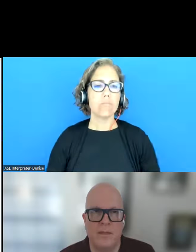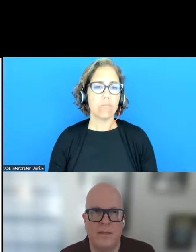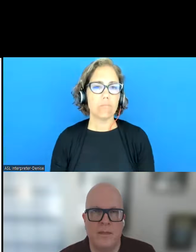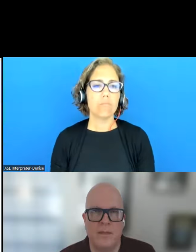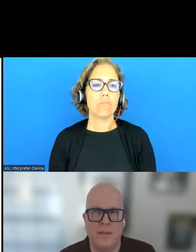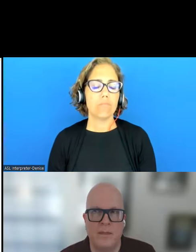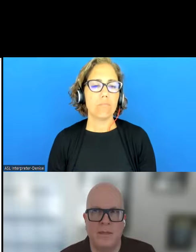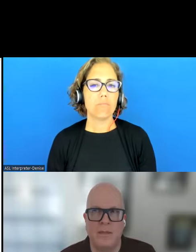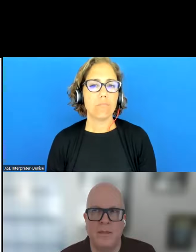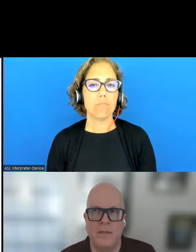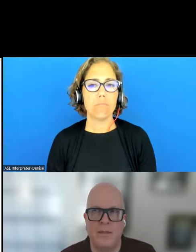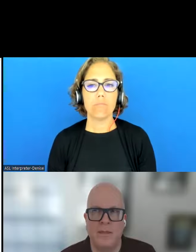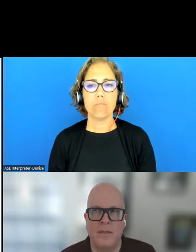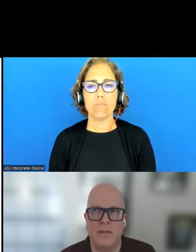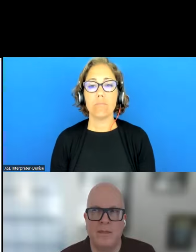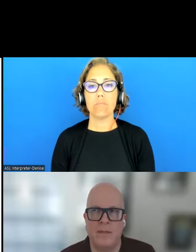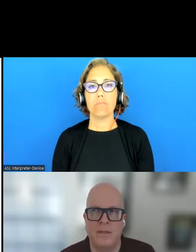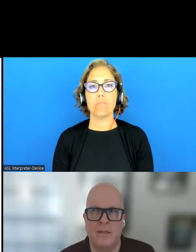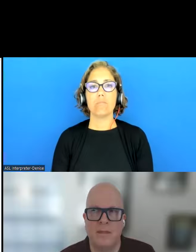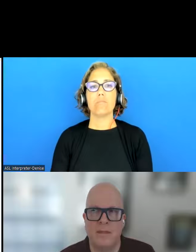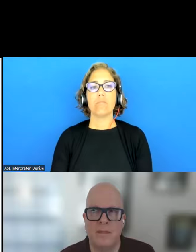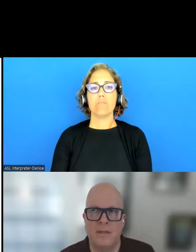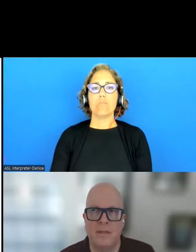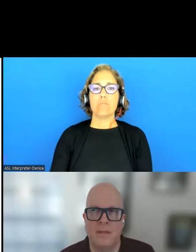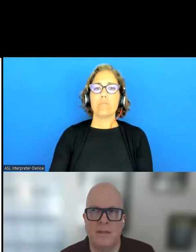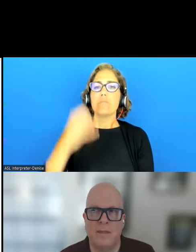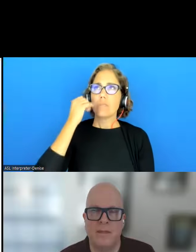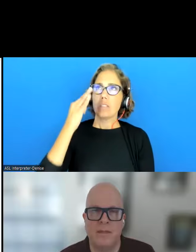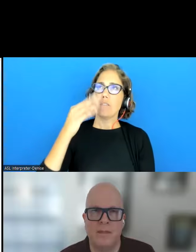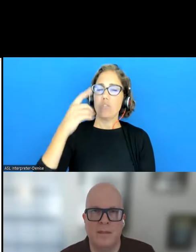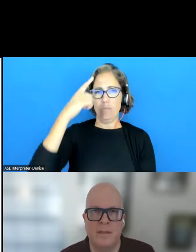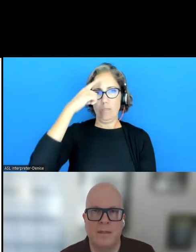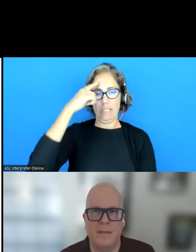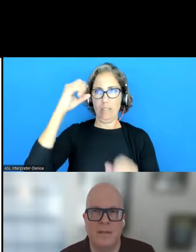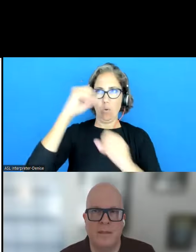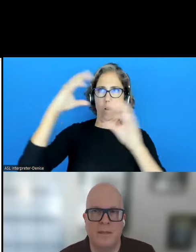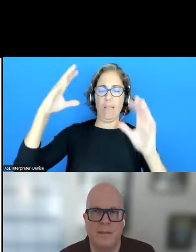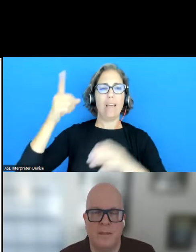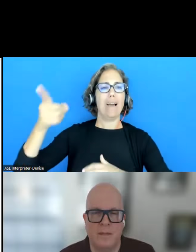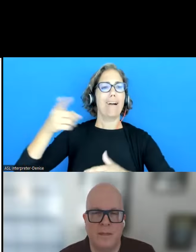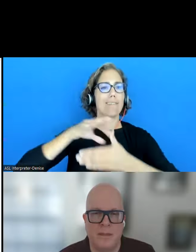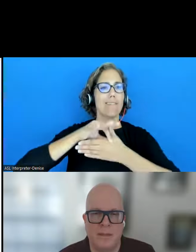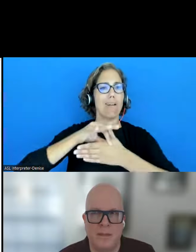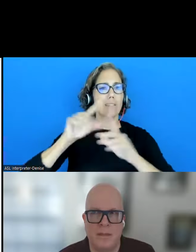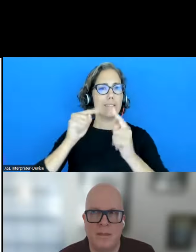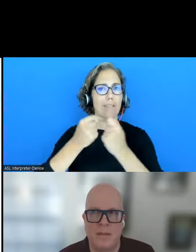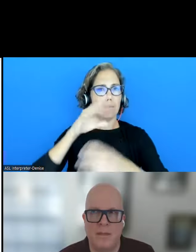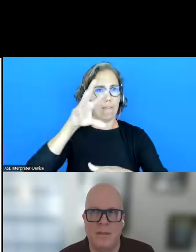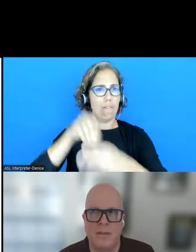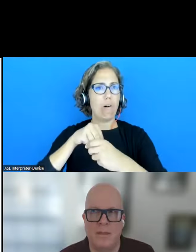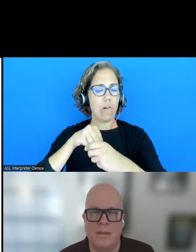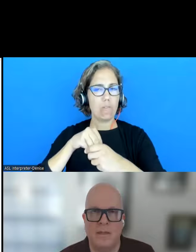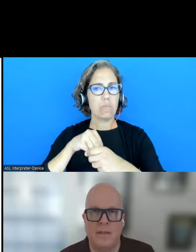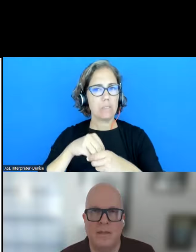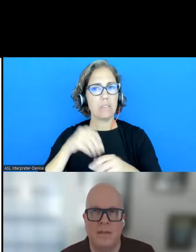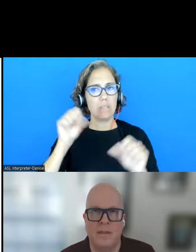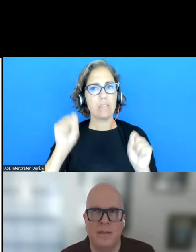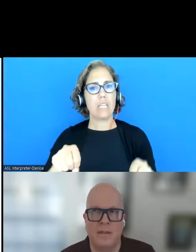There are, if we think about the content team involvement, we can easily